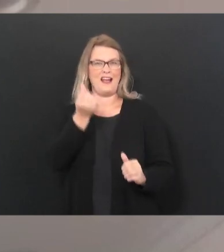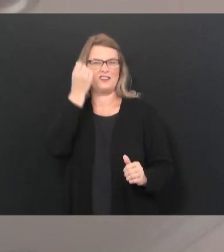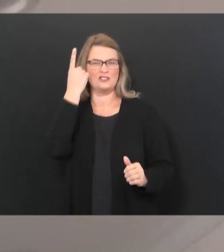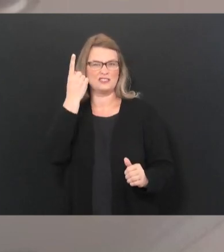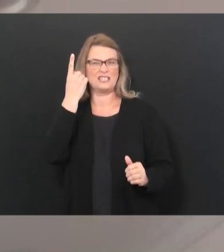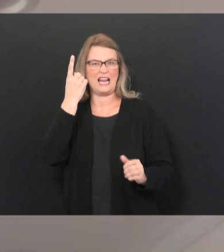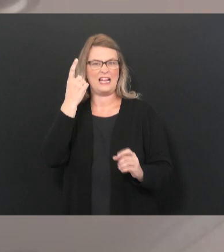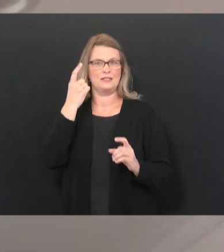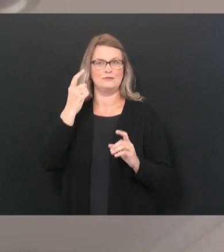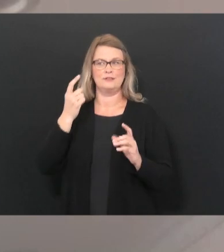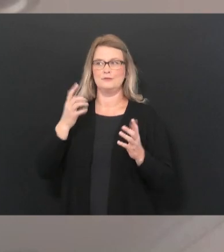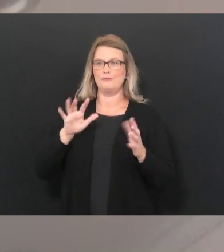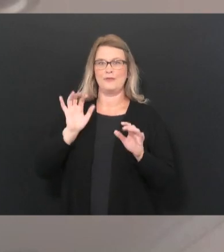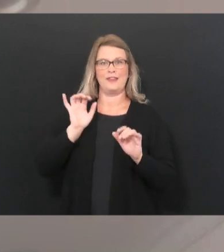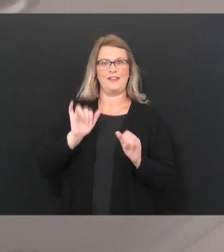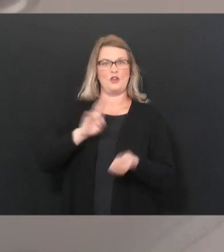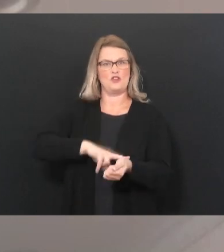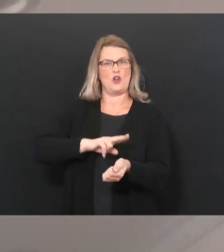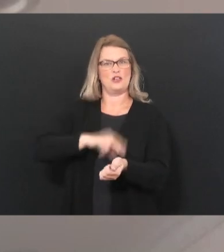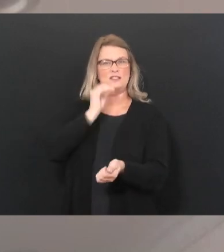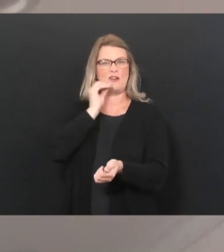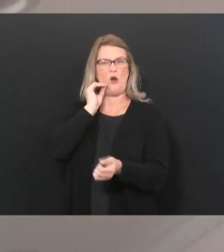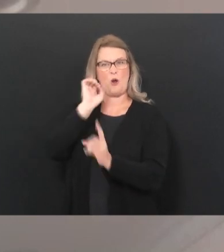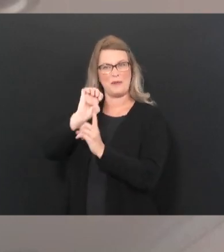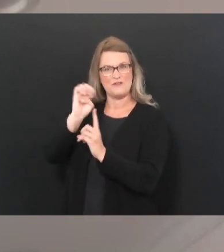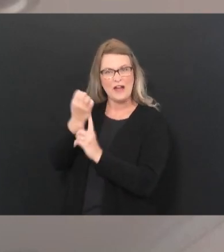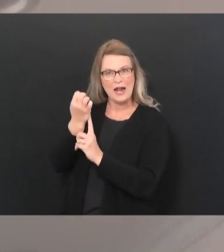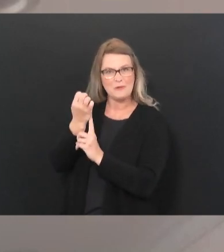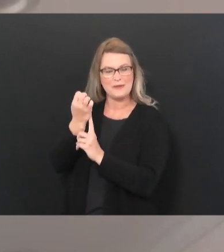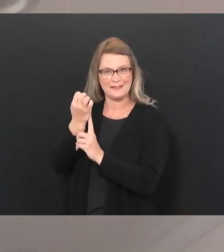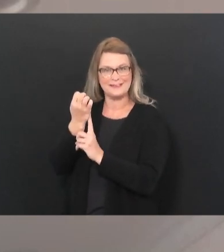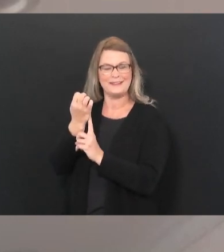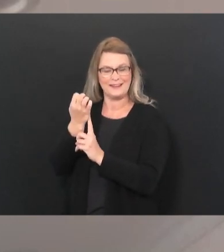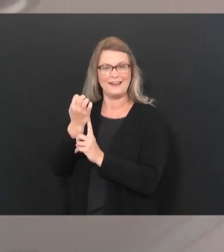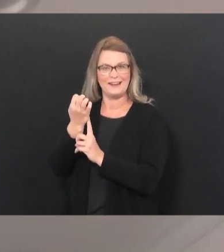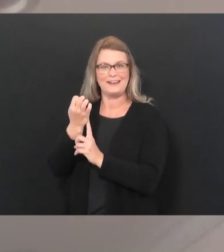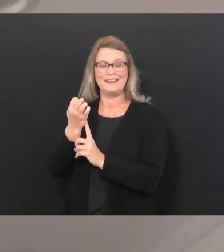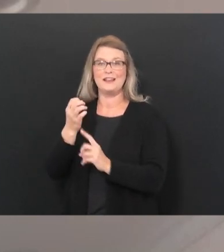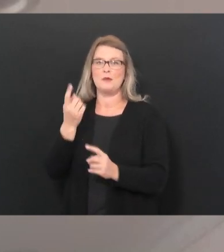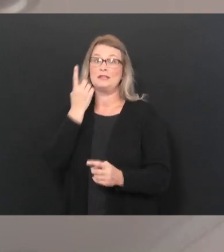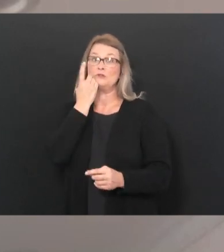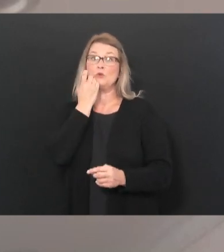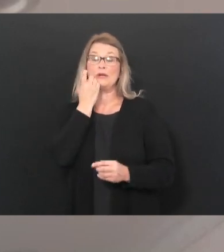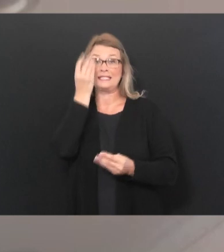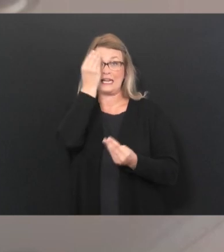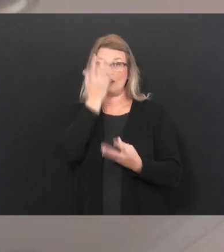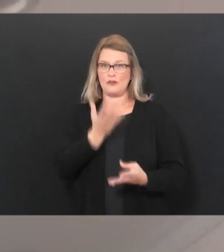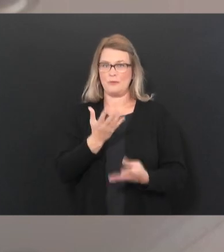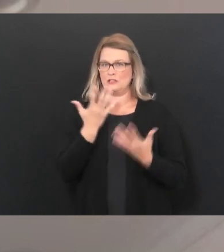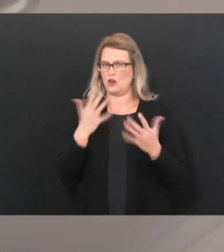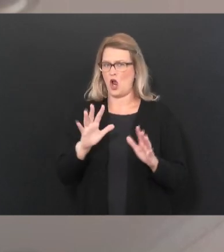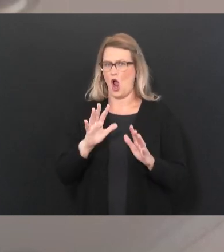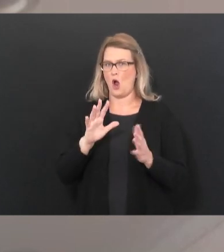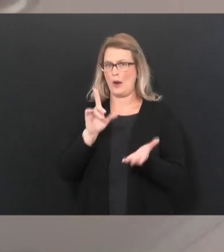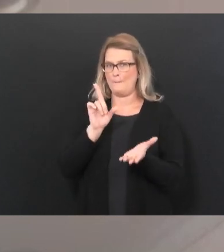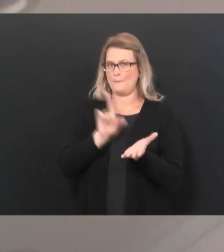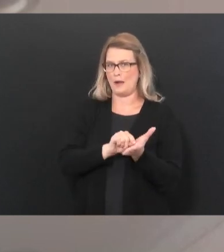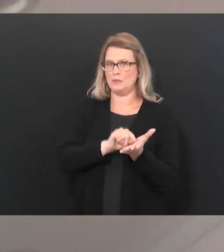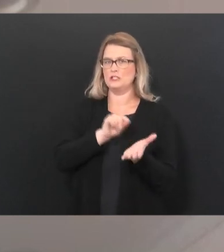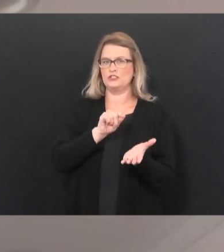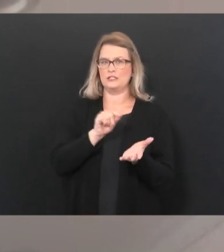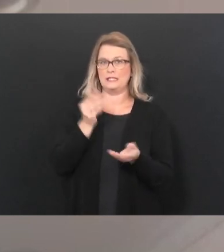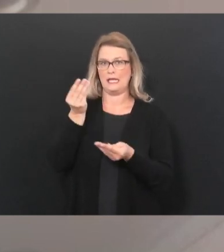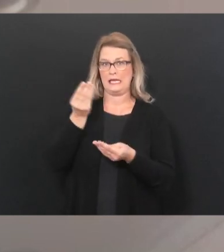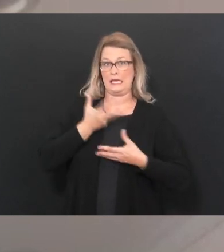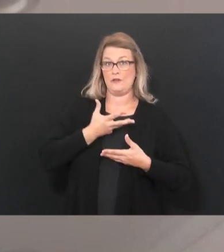the environments in these homes. And there's been some recent information that's been published that gives us